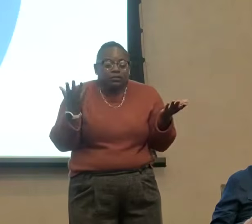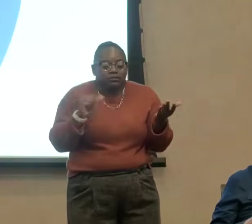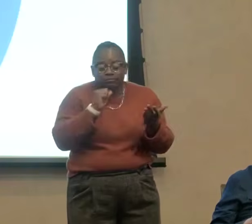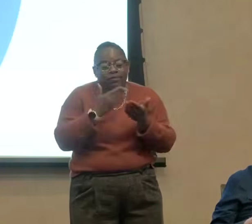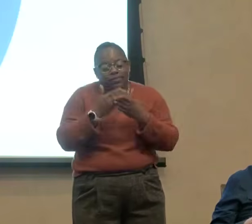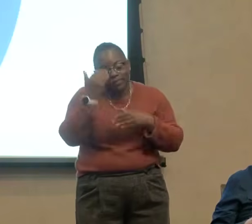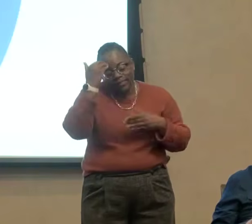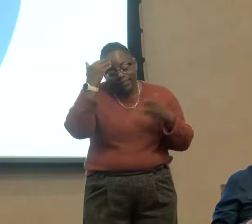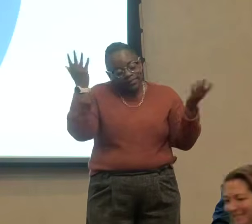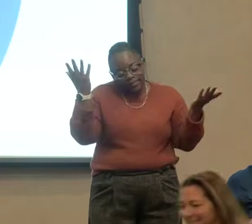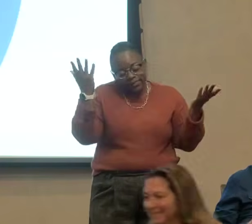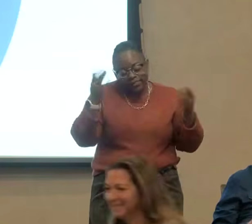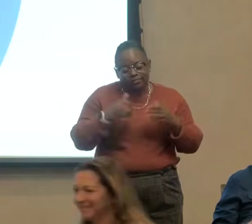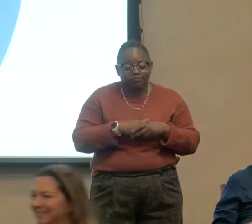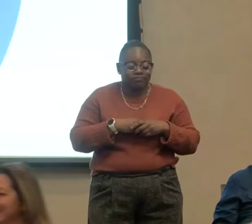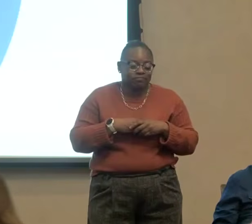sense.